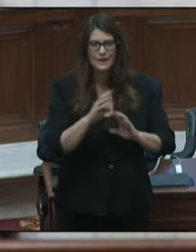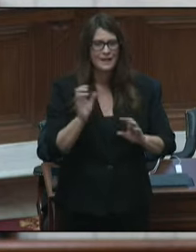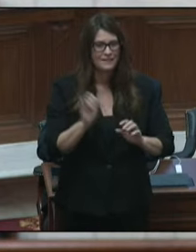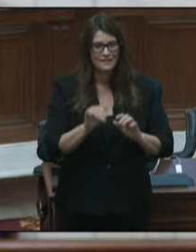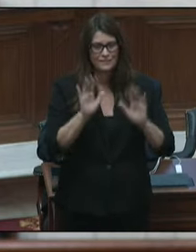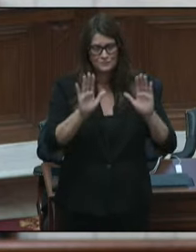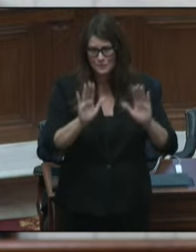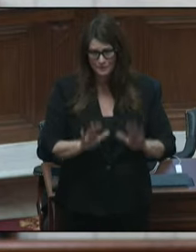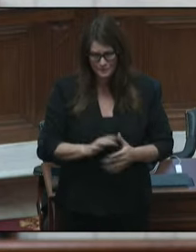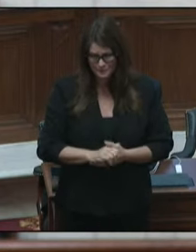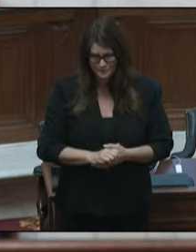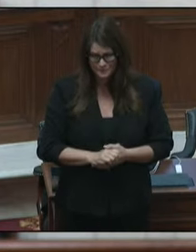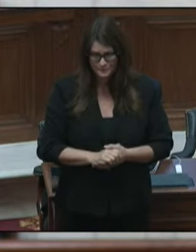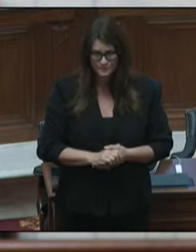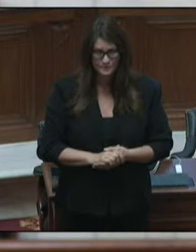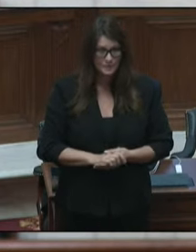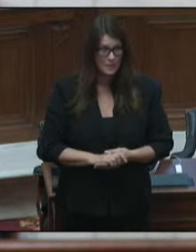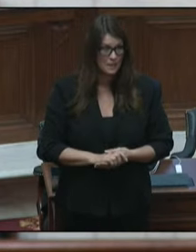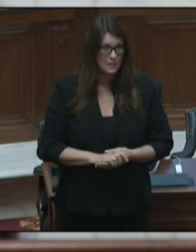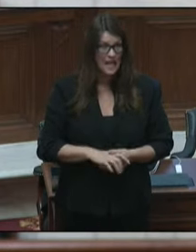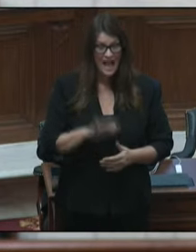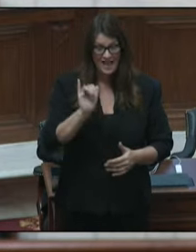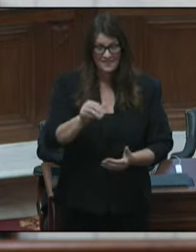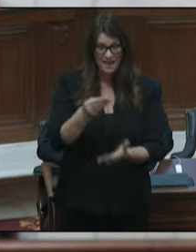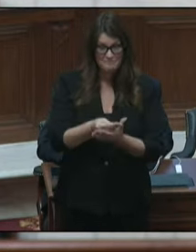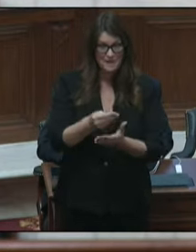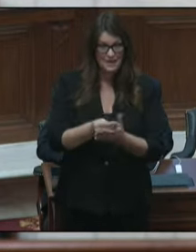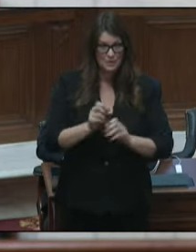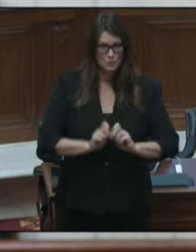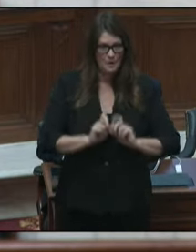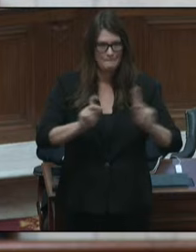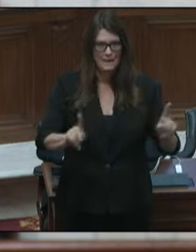there is to it. And we're returning those dollars to you.